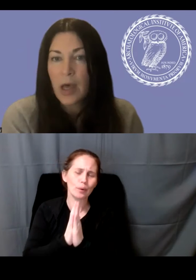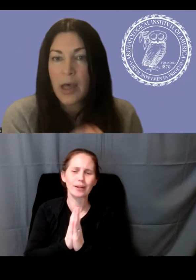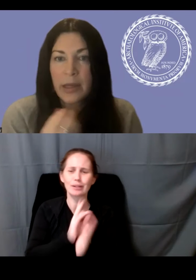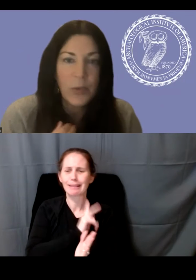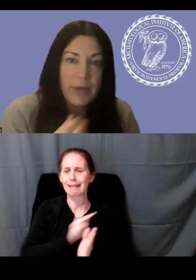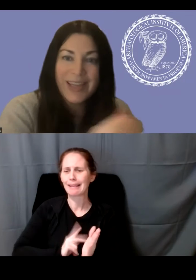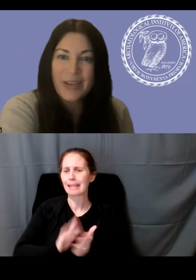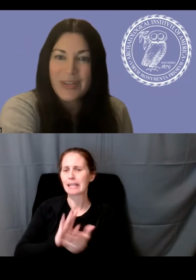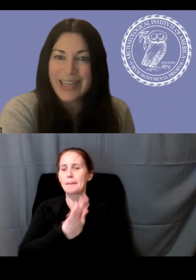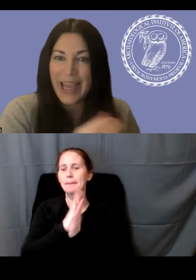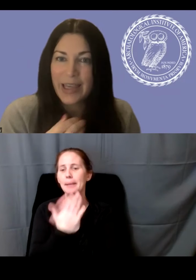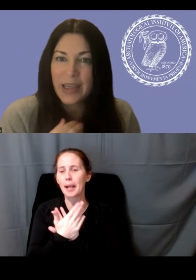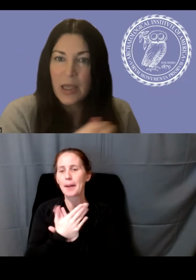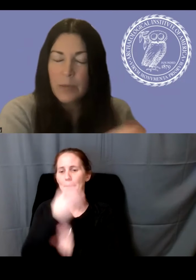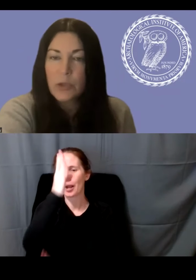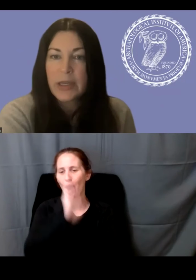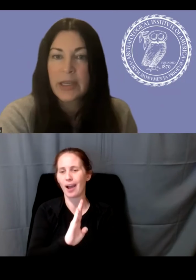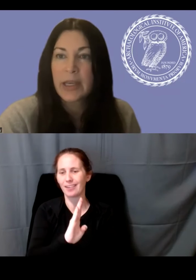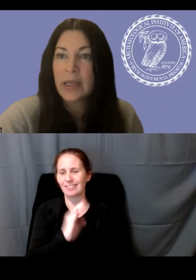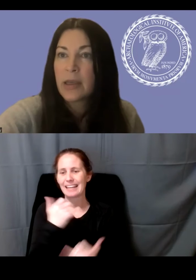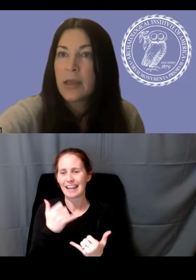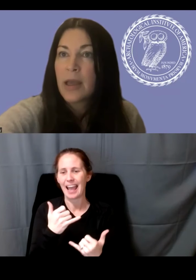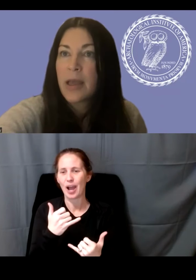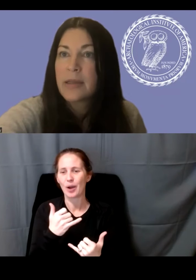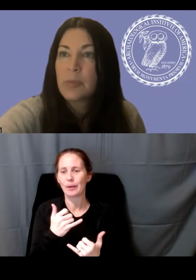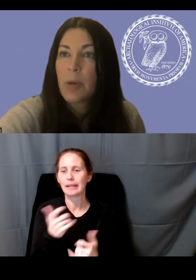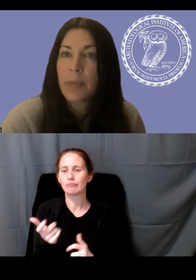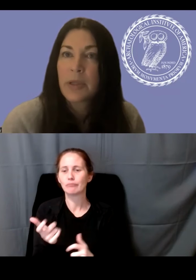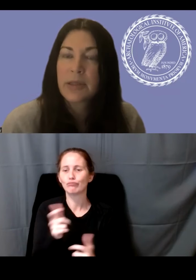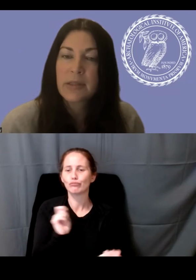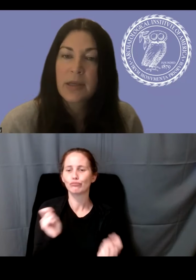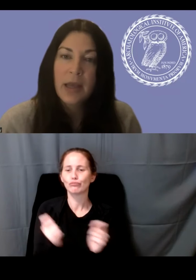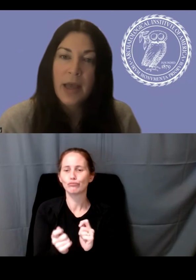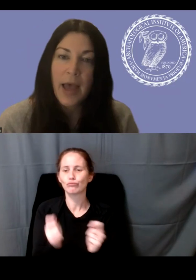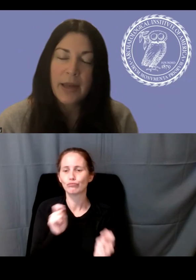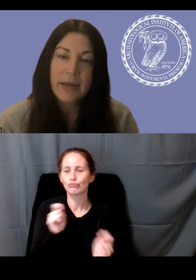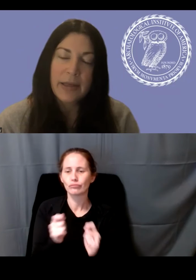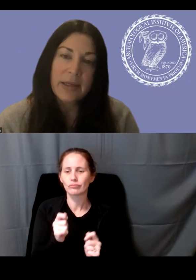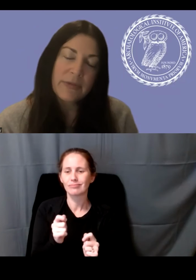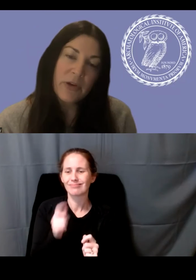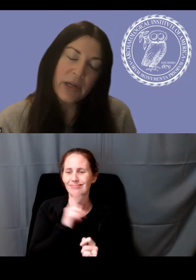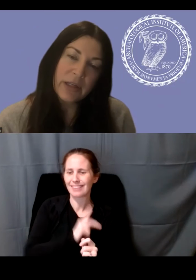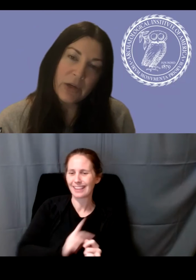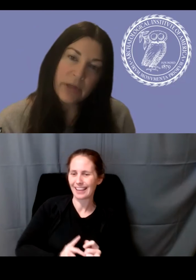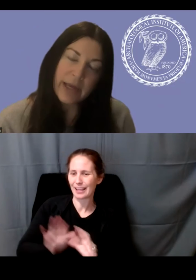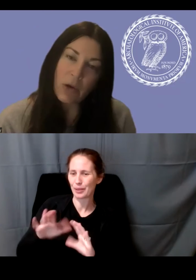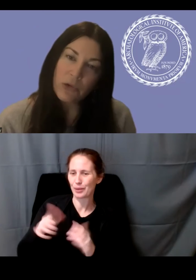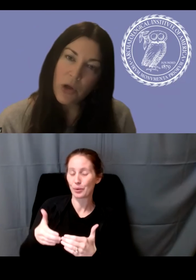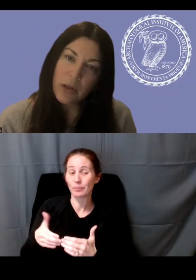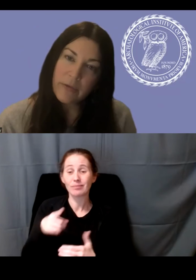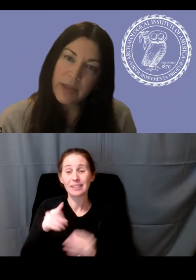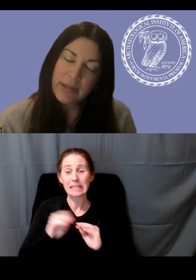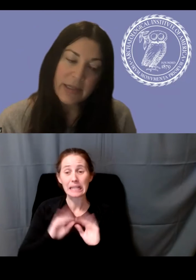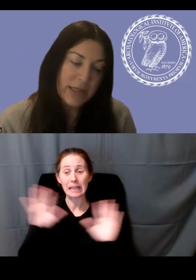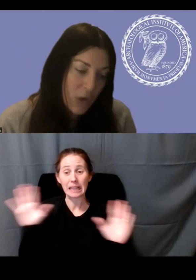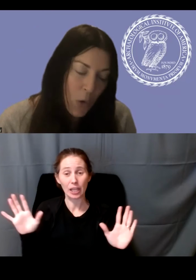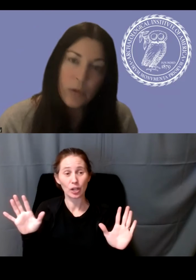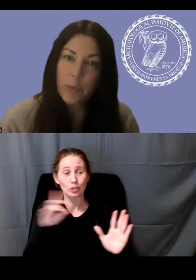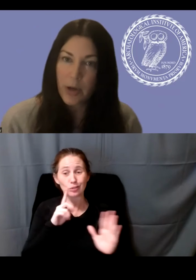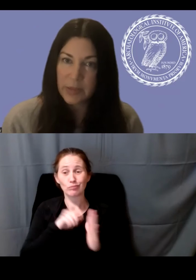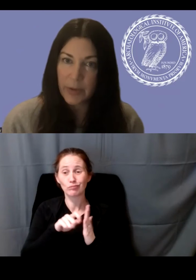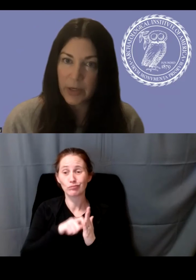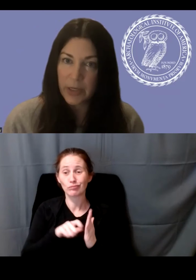into a god, and we have a give and take between a king and his populace. And he's very clear to couch all of this in